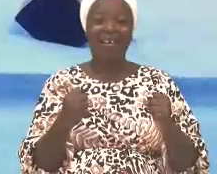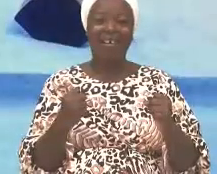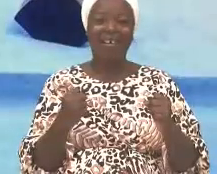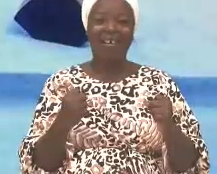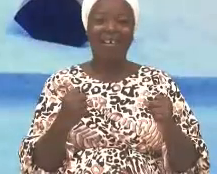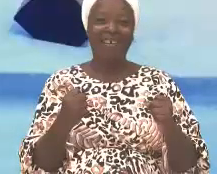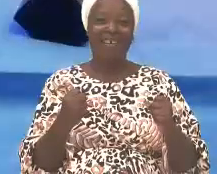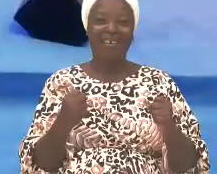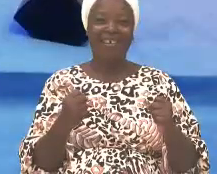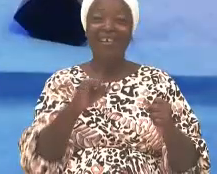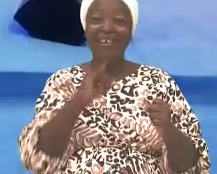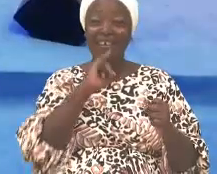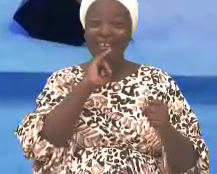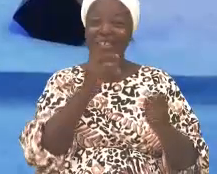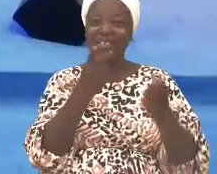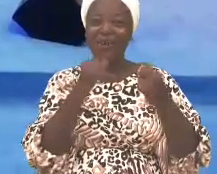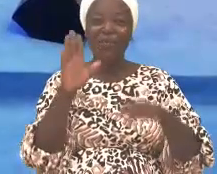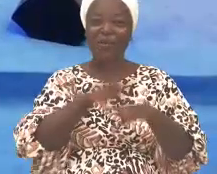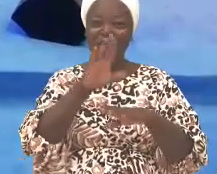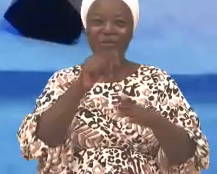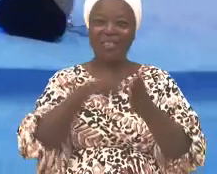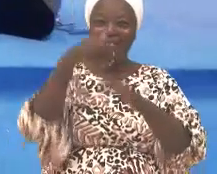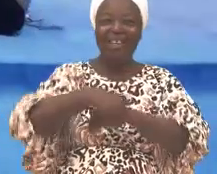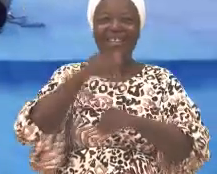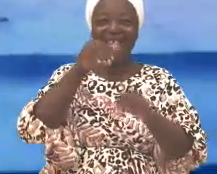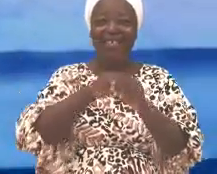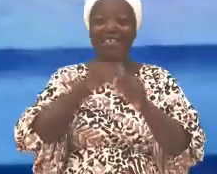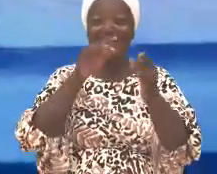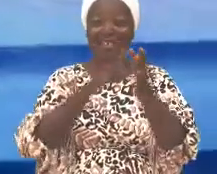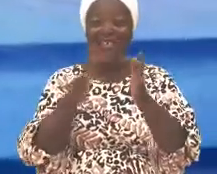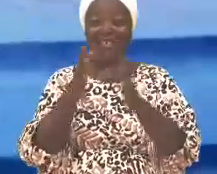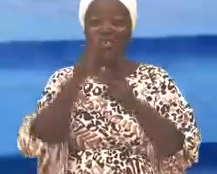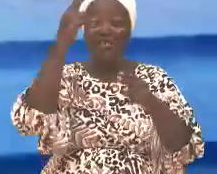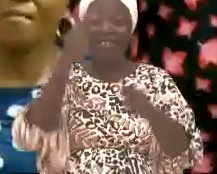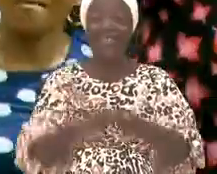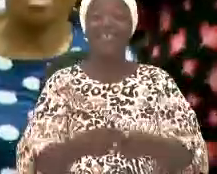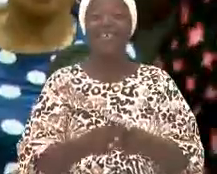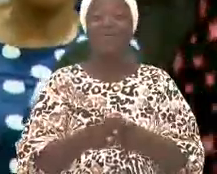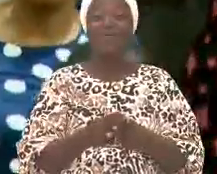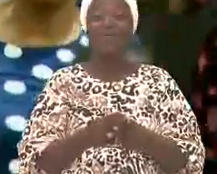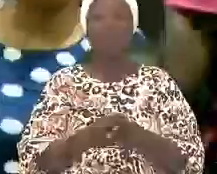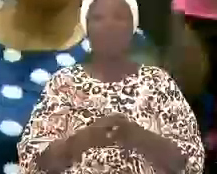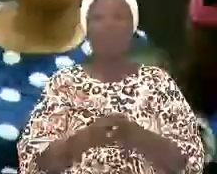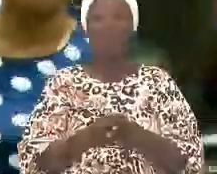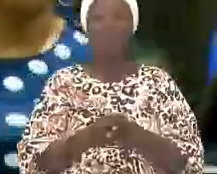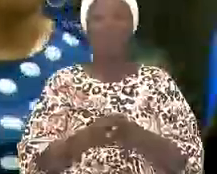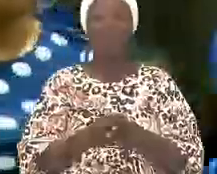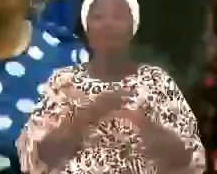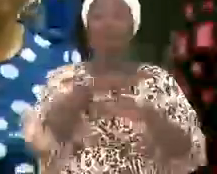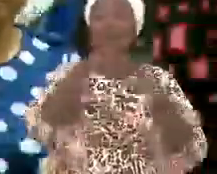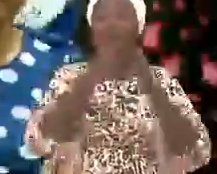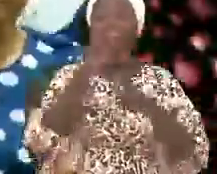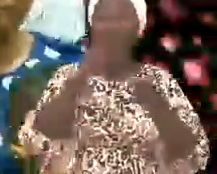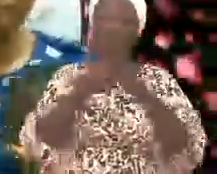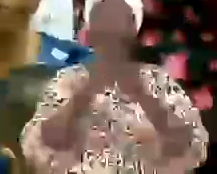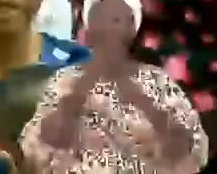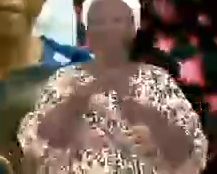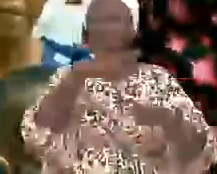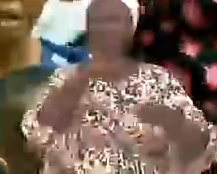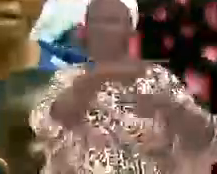Is coming upon you tonight in Jesus' name. All your problems, they roll